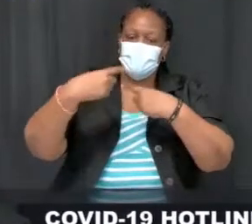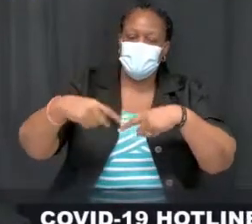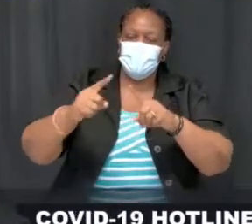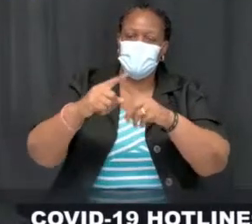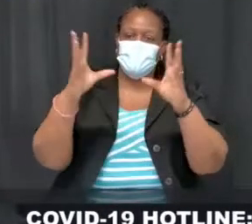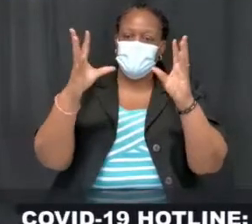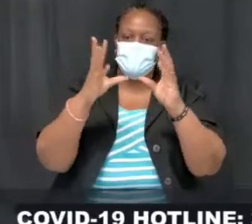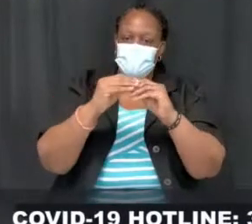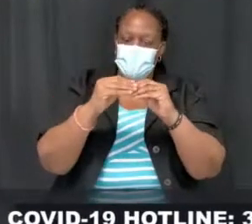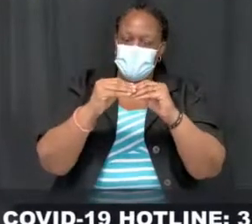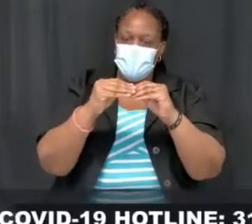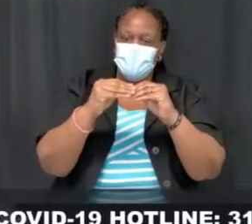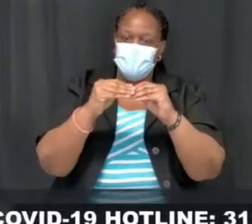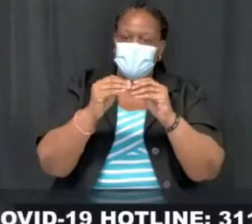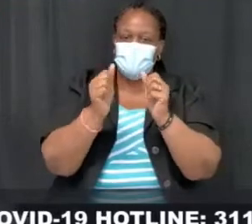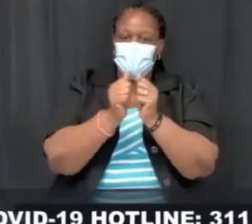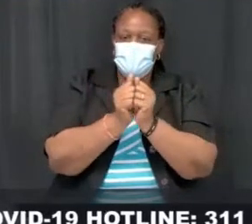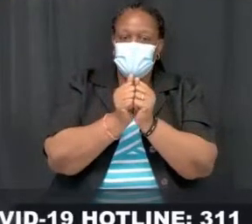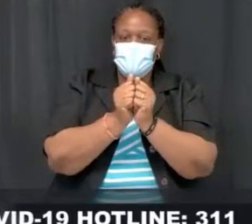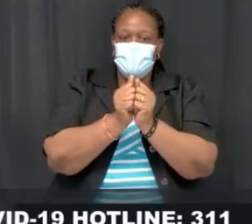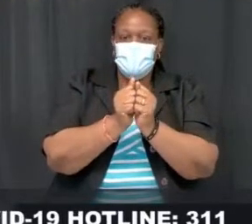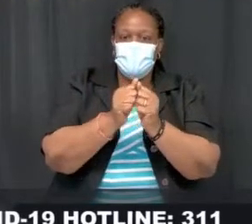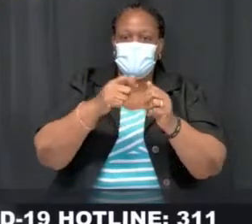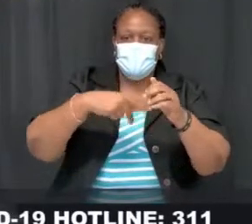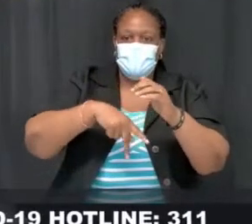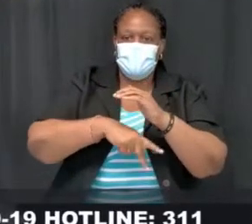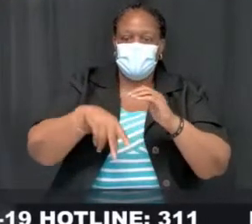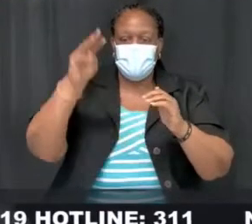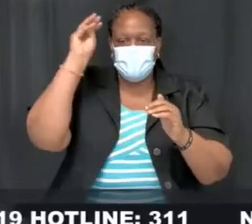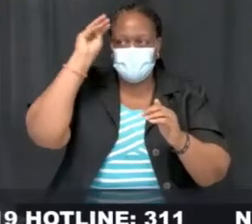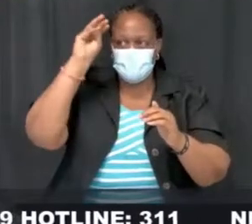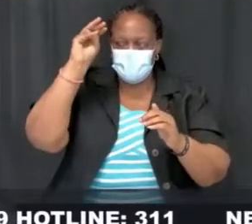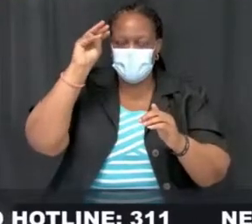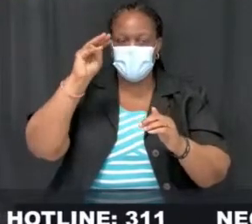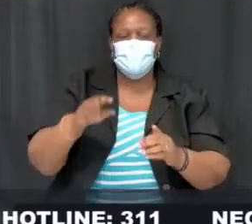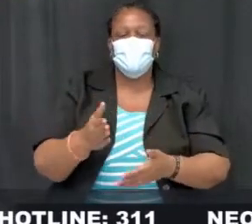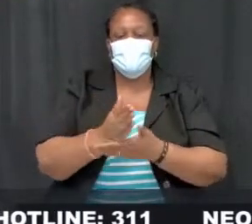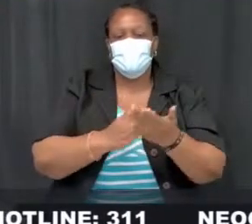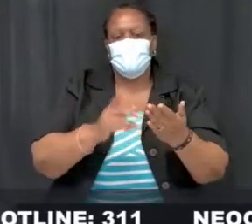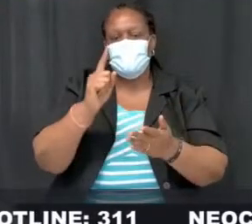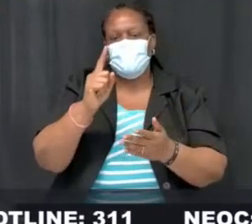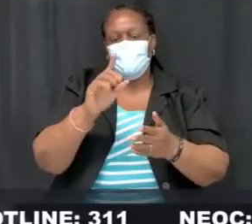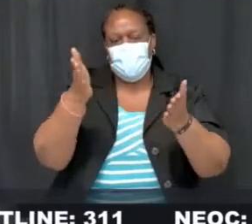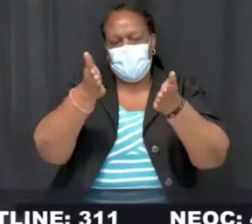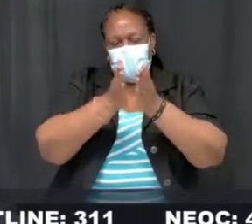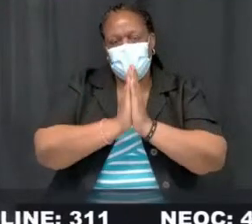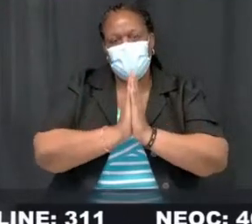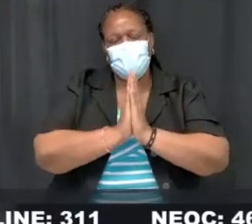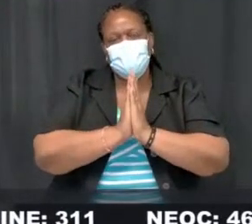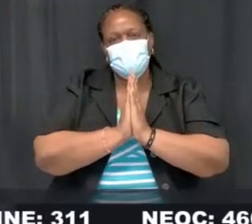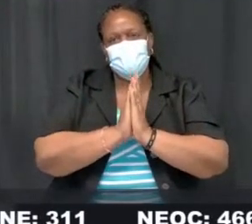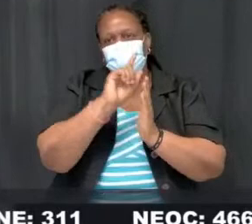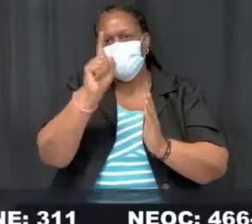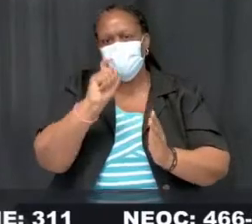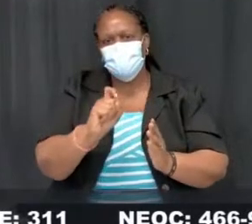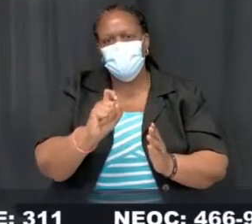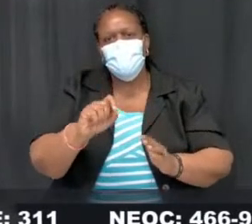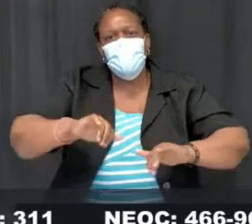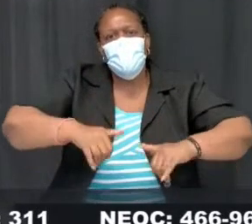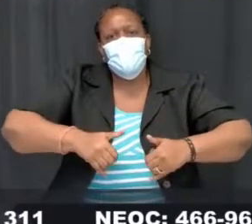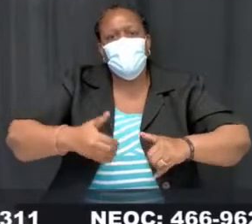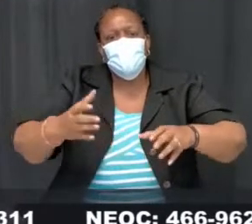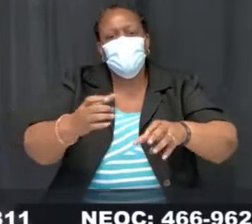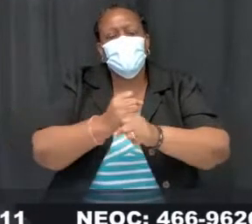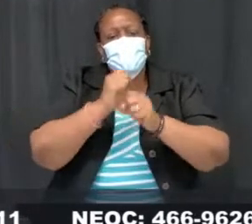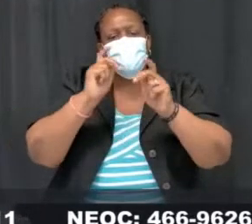the same question was asked of him about the success of our vaccination